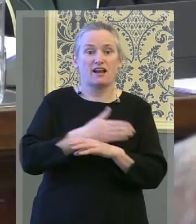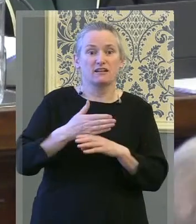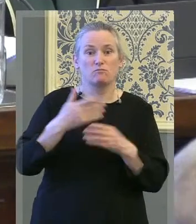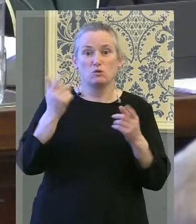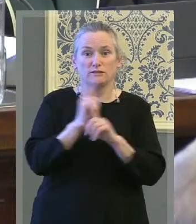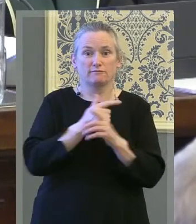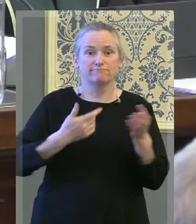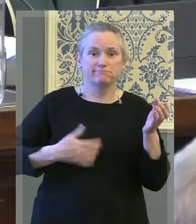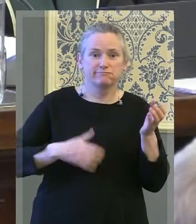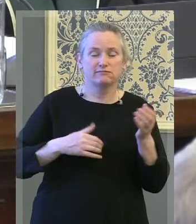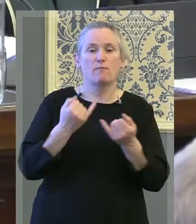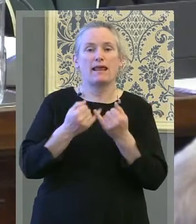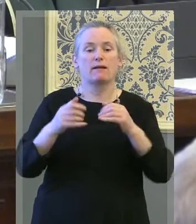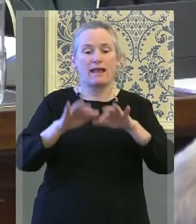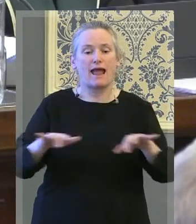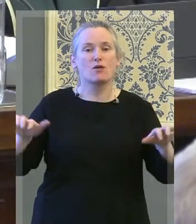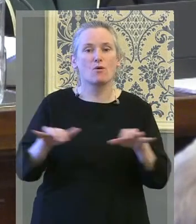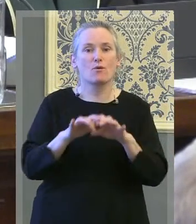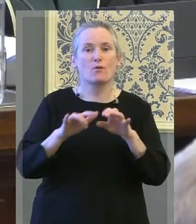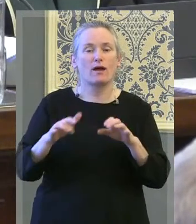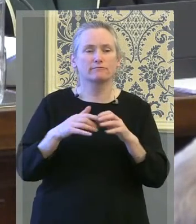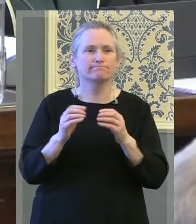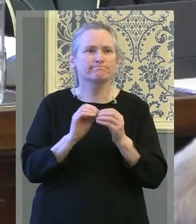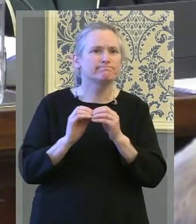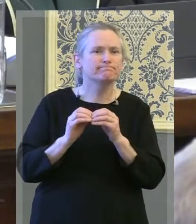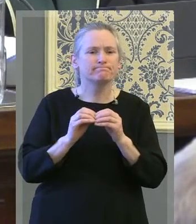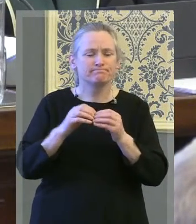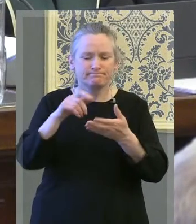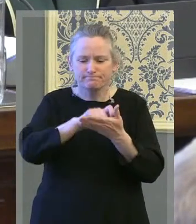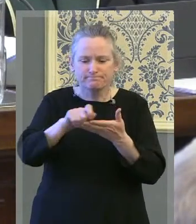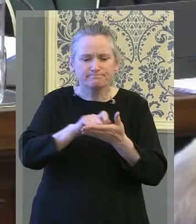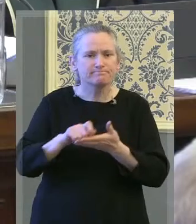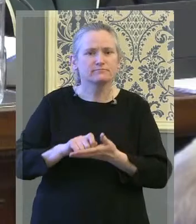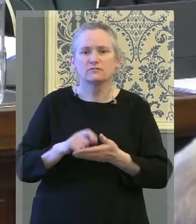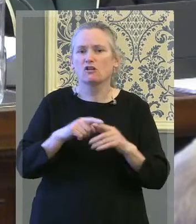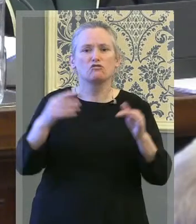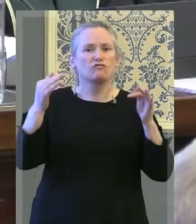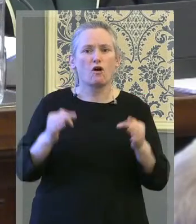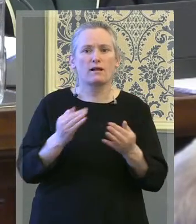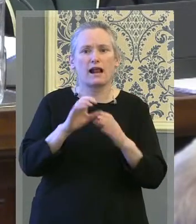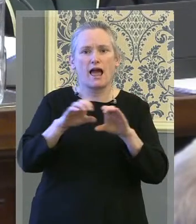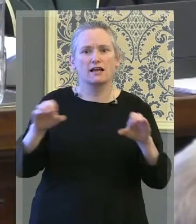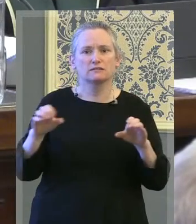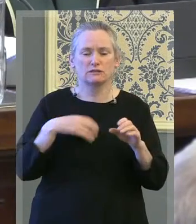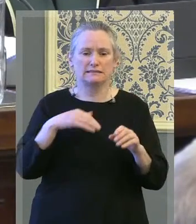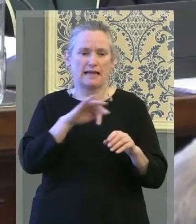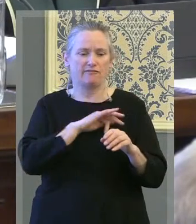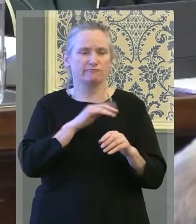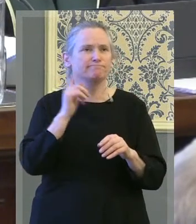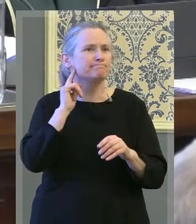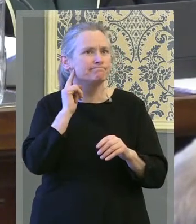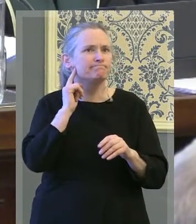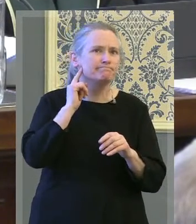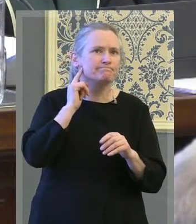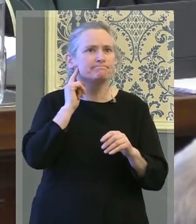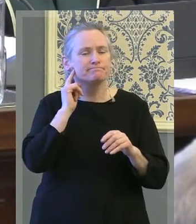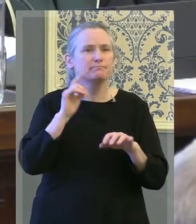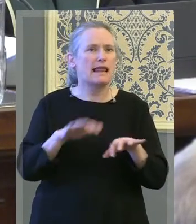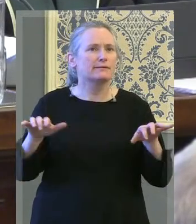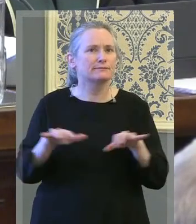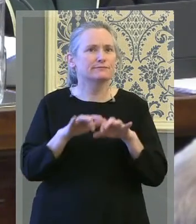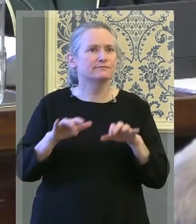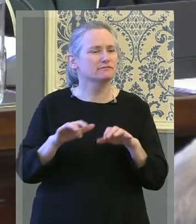began, playing the piano and honing his craft, not through formal lessons, but playing by ear, a testament to